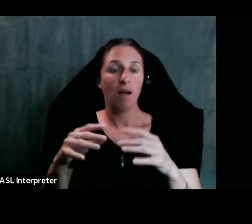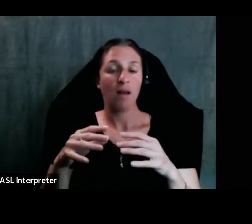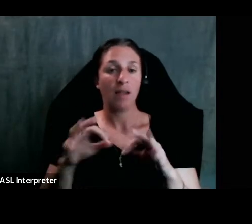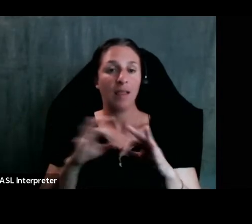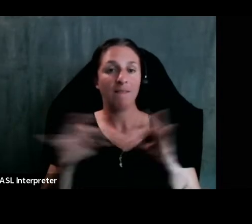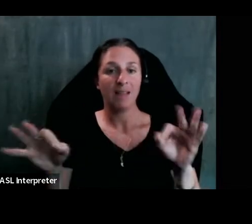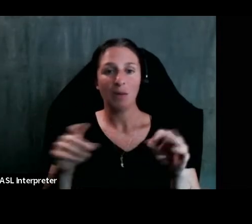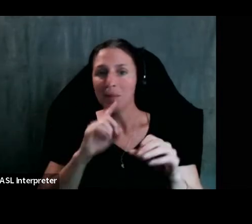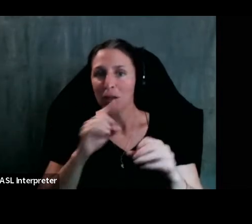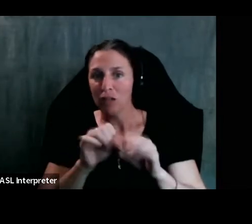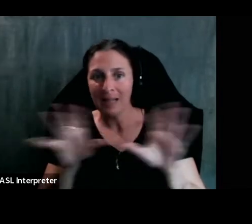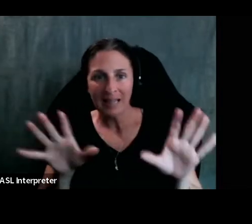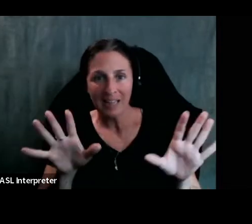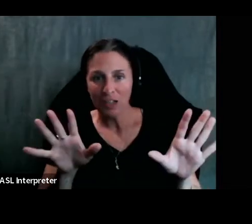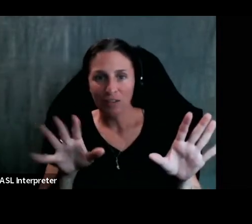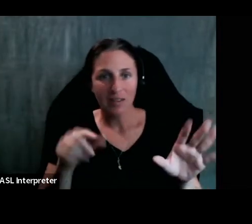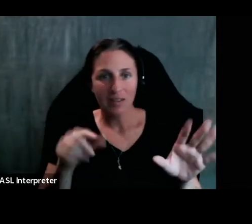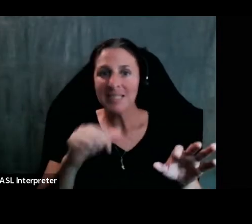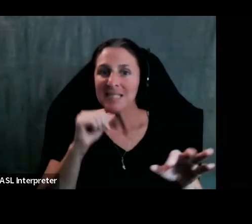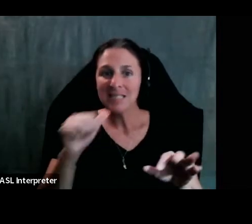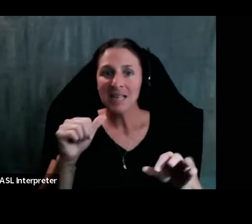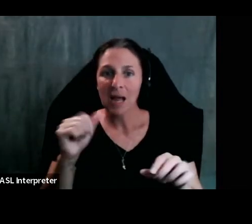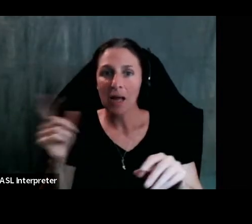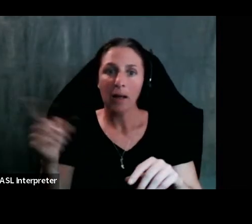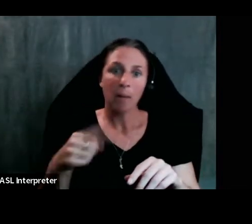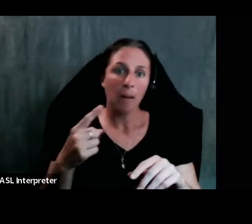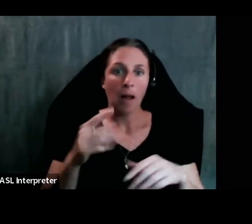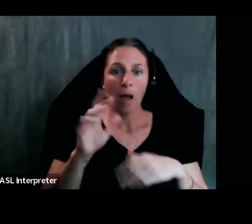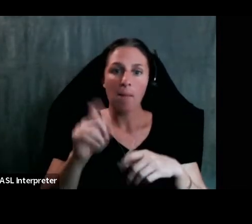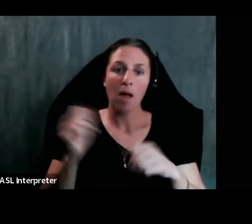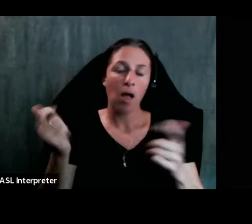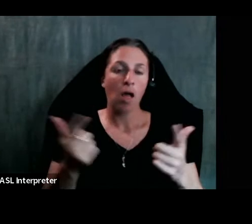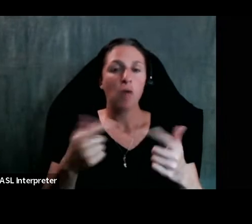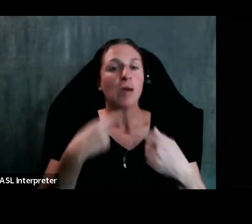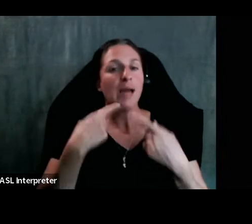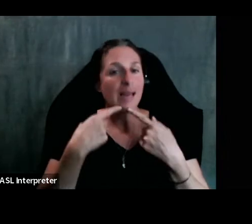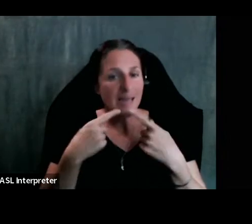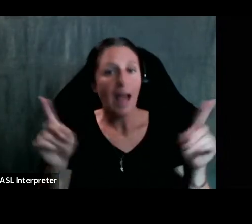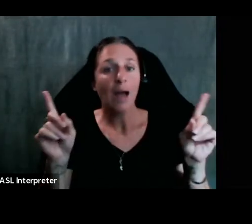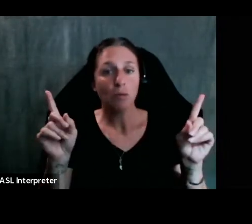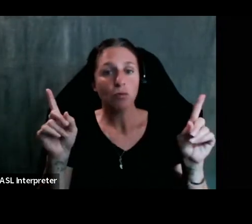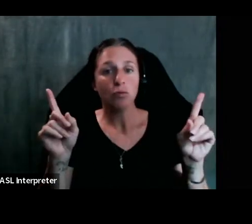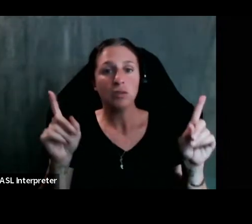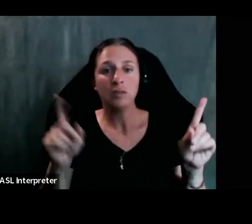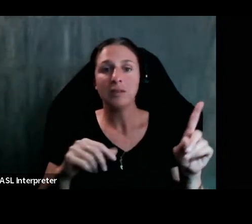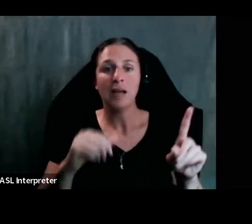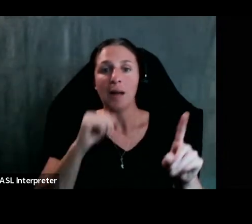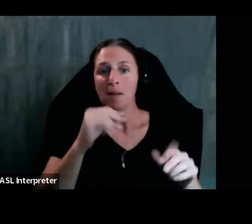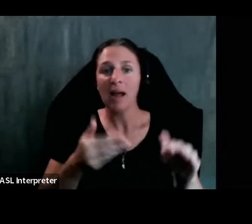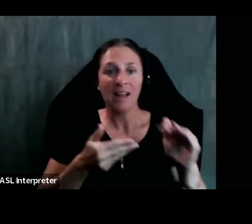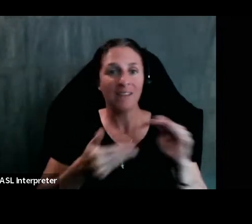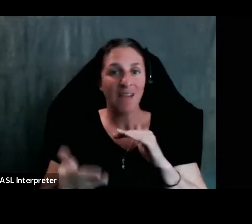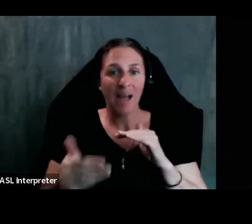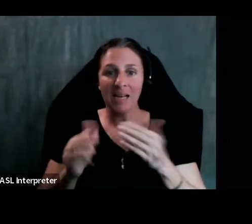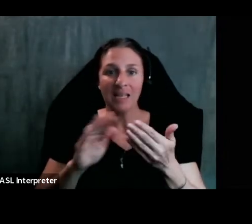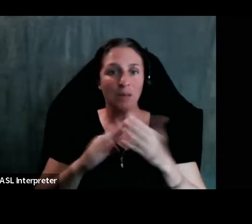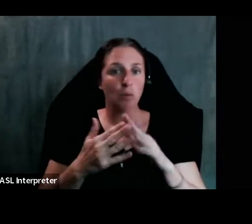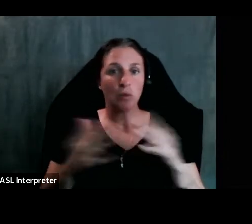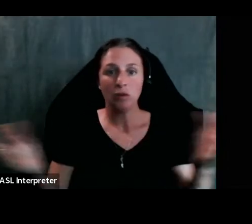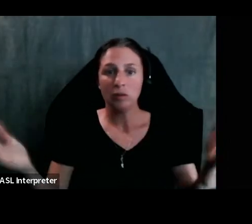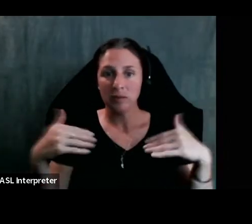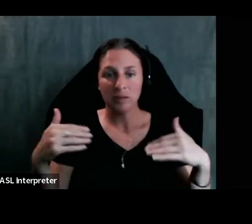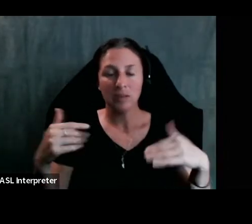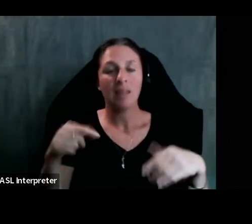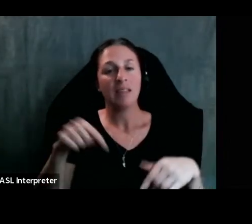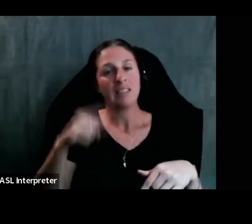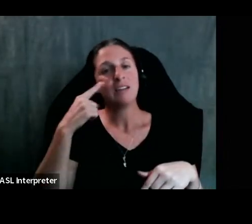the community. This is not a come one, come all. We're announcing that this is happening, but I'm not inviting the community to come participate. This is for